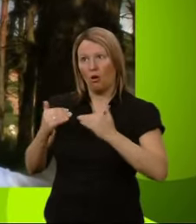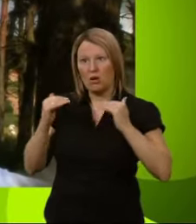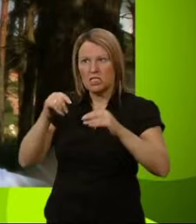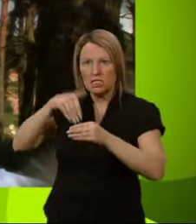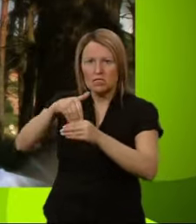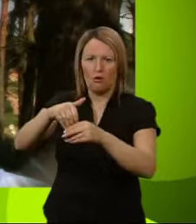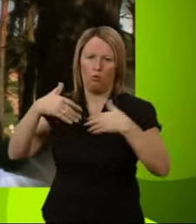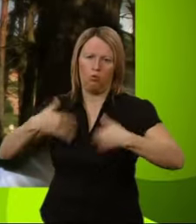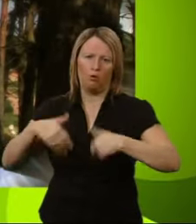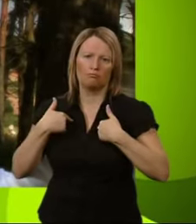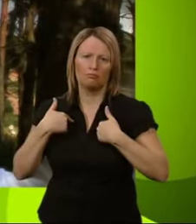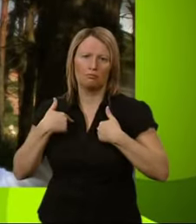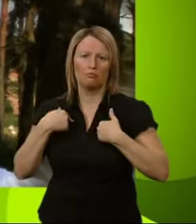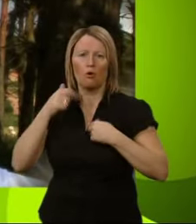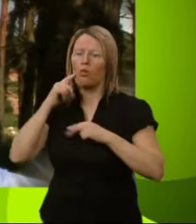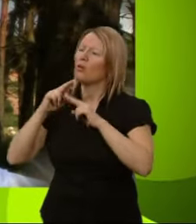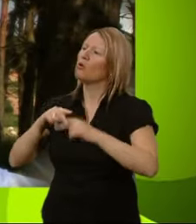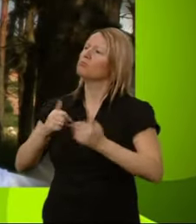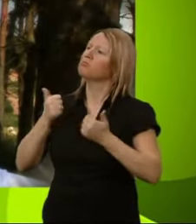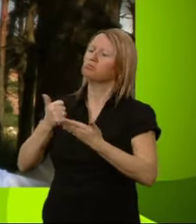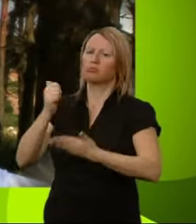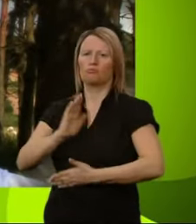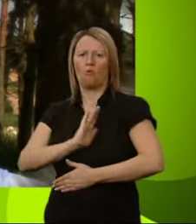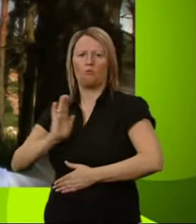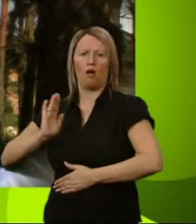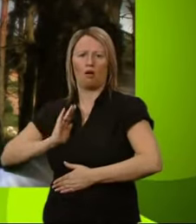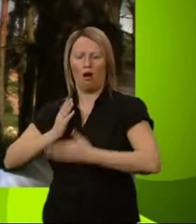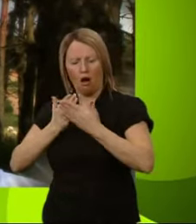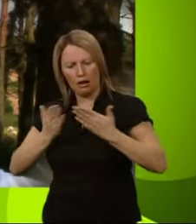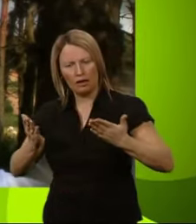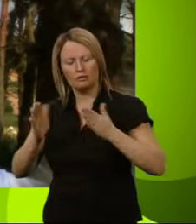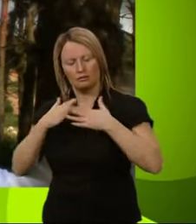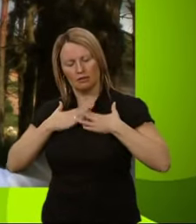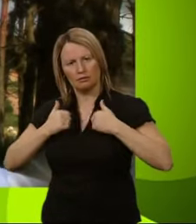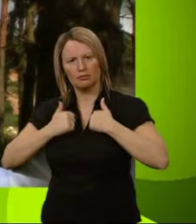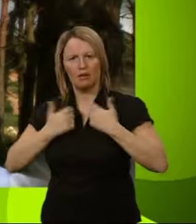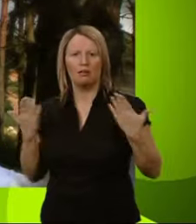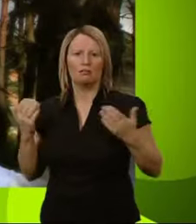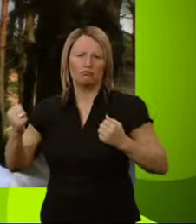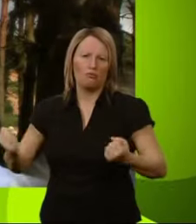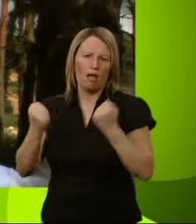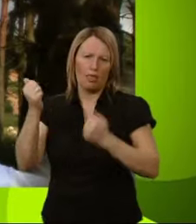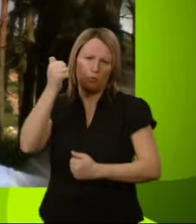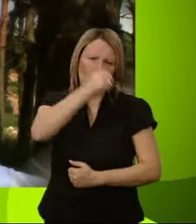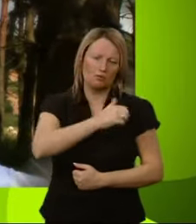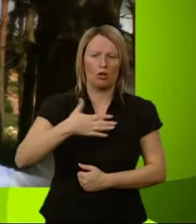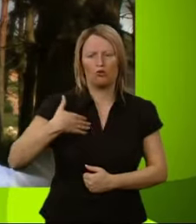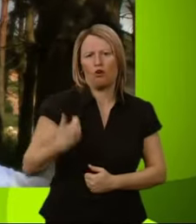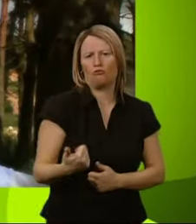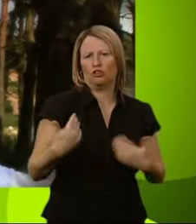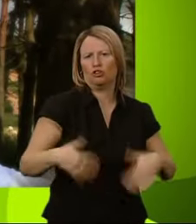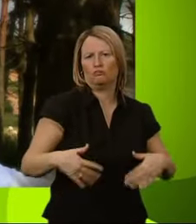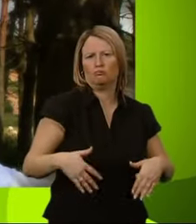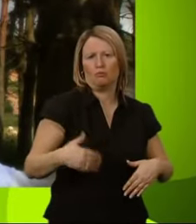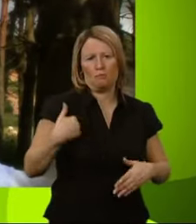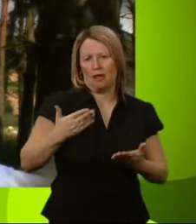all the things I've achieved. I've upheld the traditions of a true warrior, honour, dignity, strength, wisdom and courage, and I've learnt